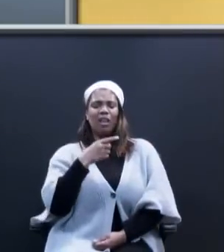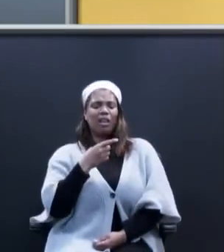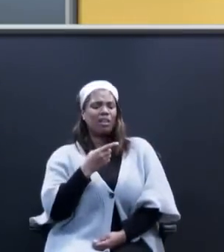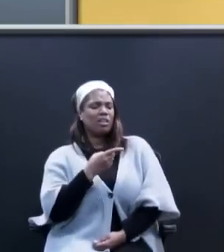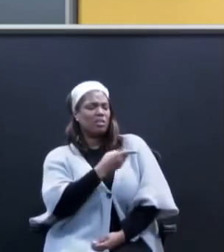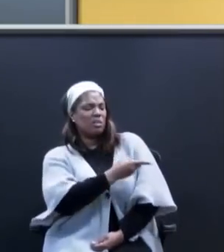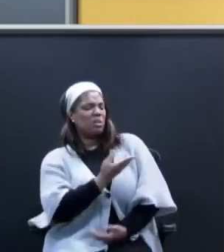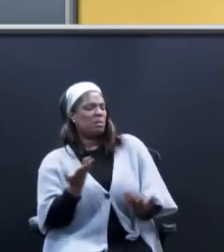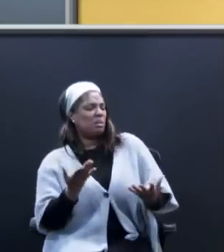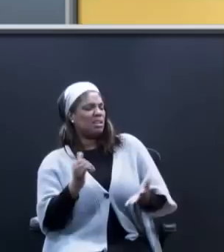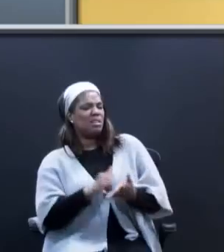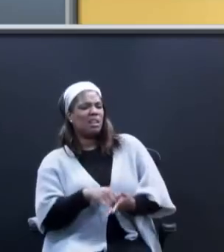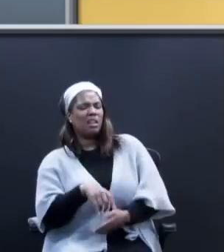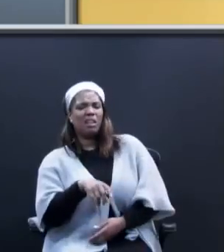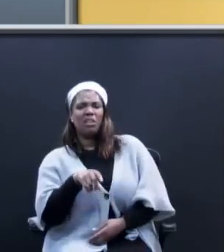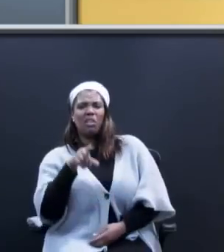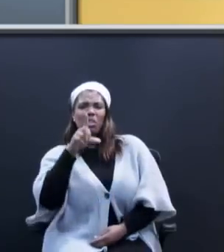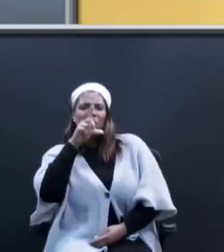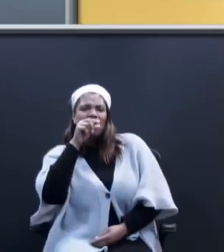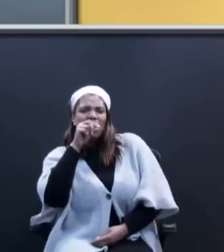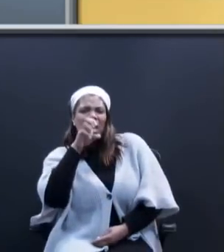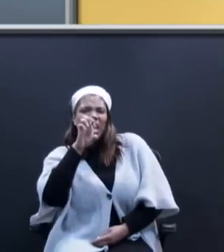1 Thessalonians, the 4th chapter.